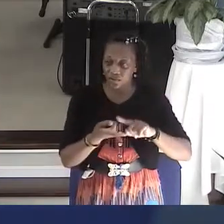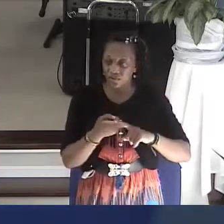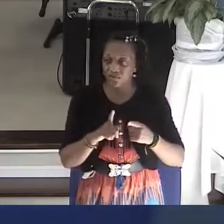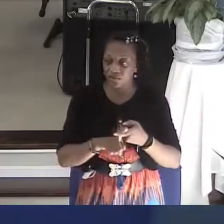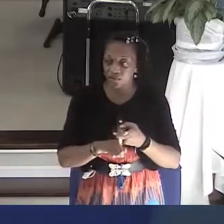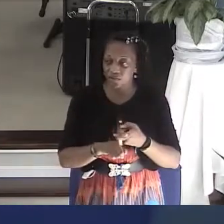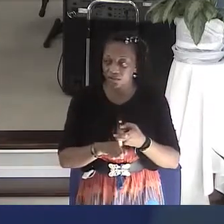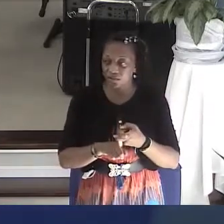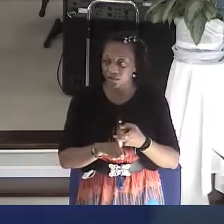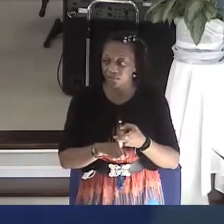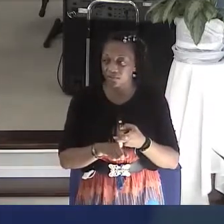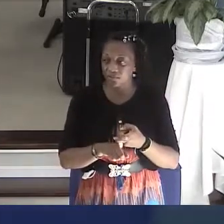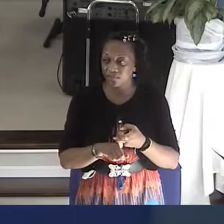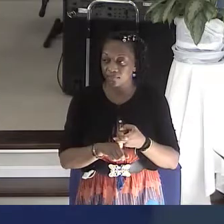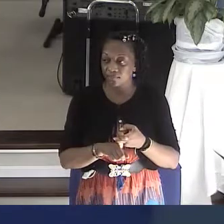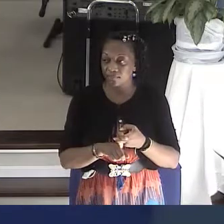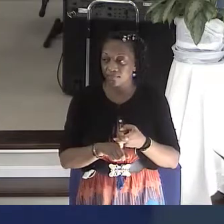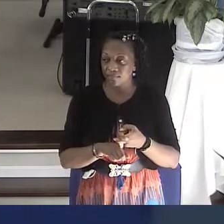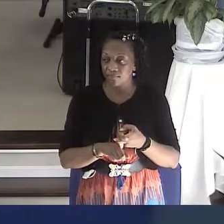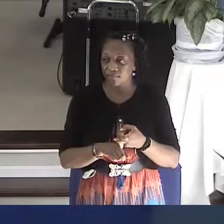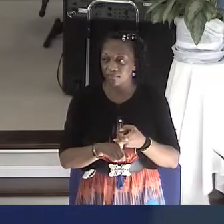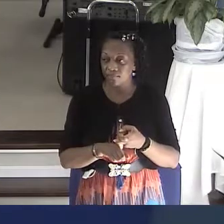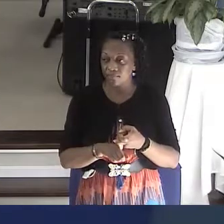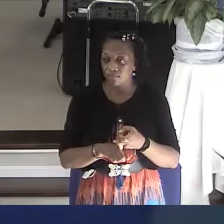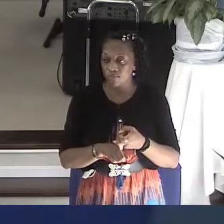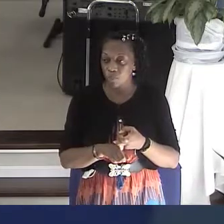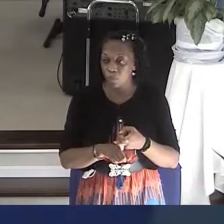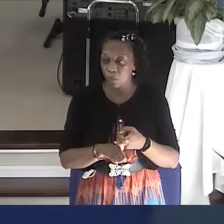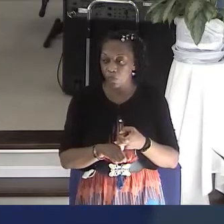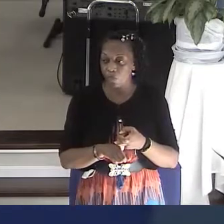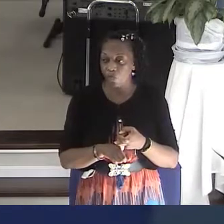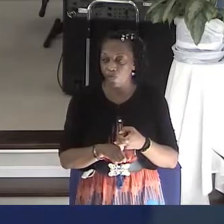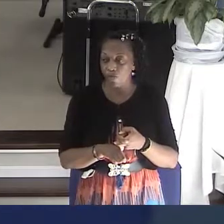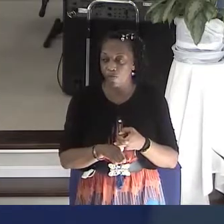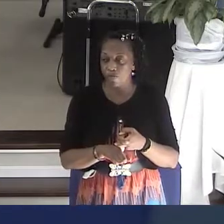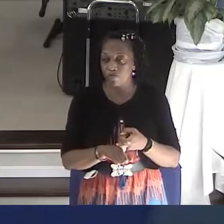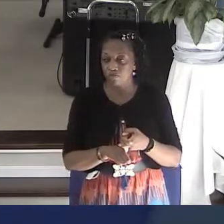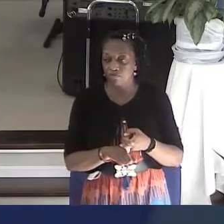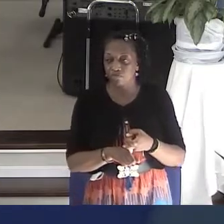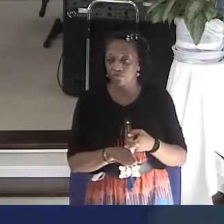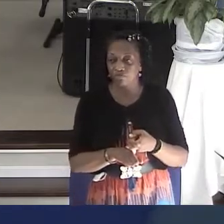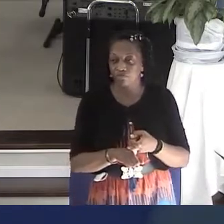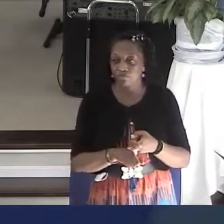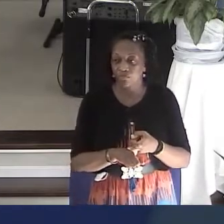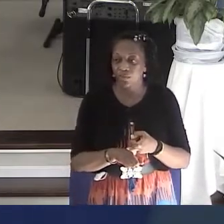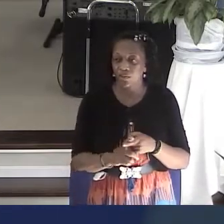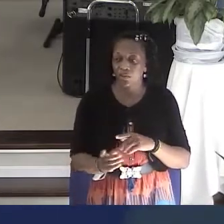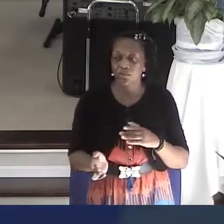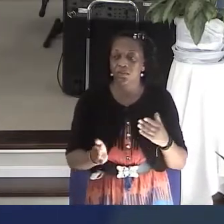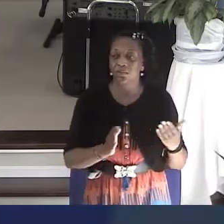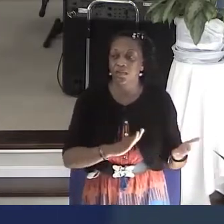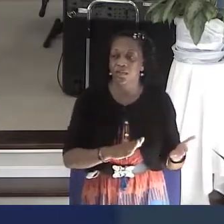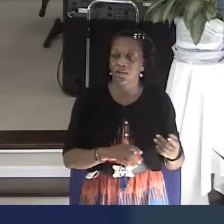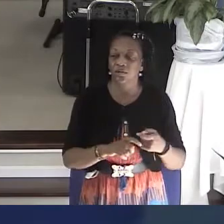schoolmate, was a victim of this dreaded disease, this dreaded virus.